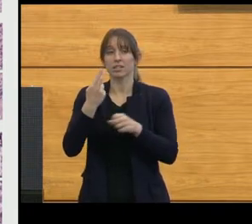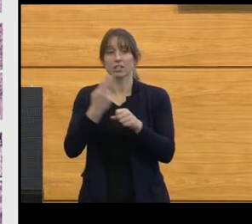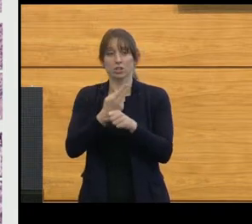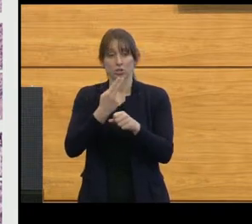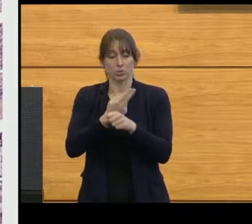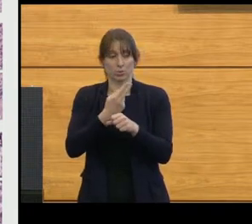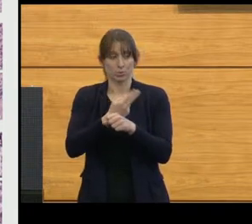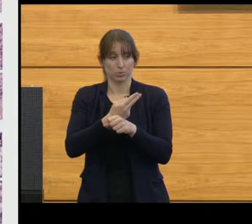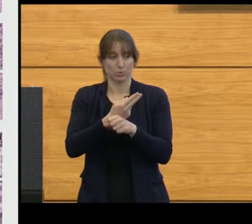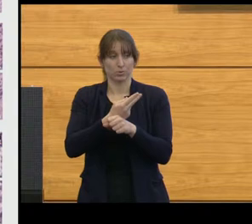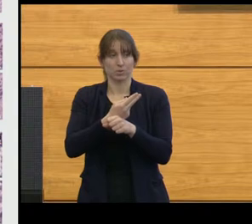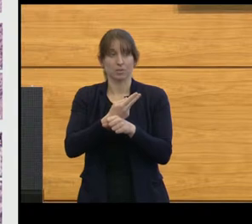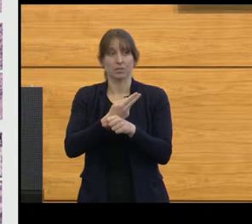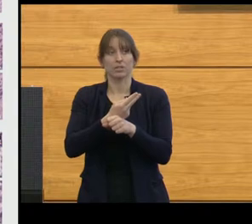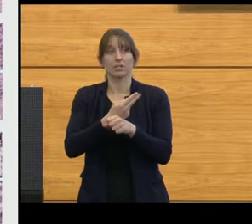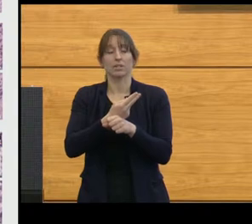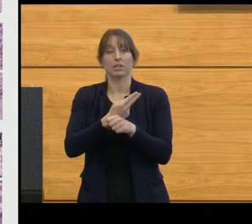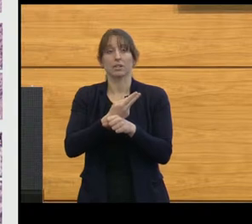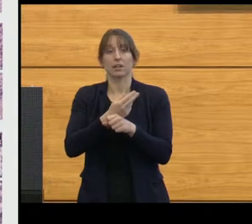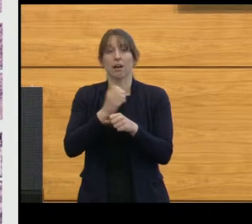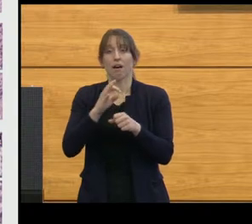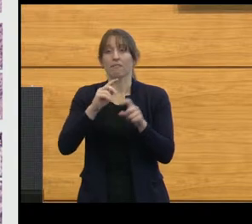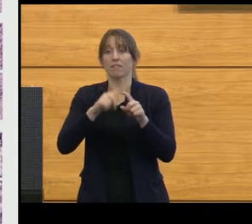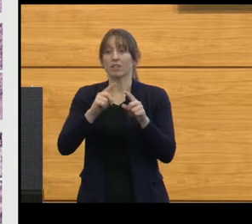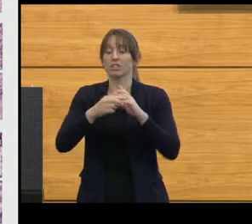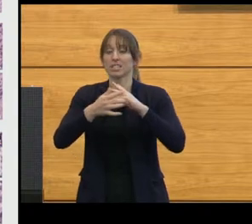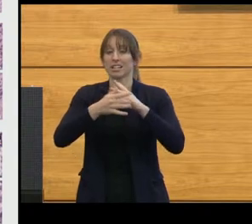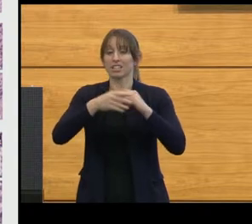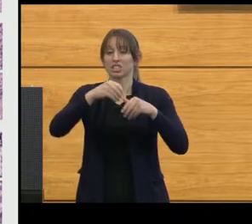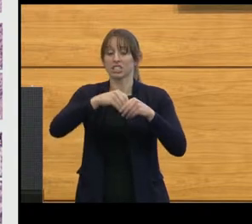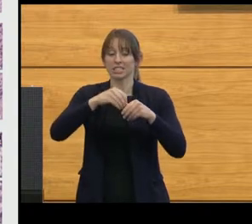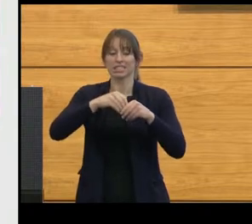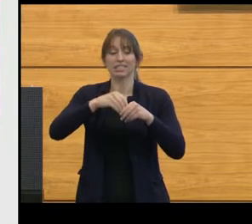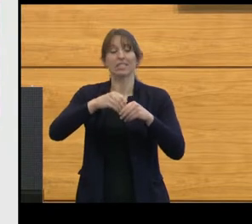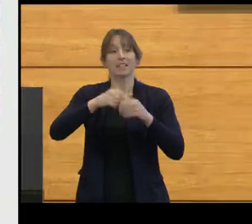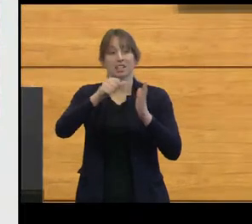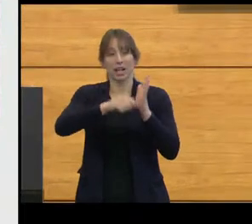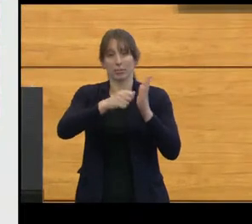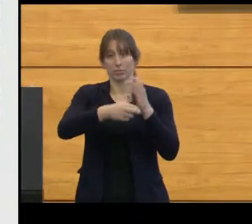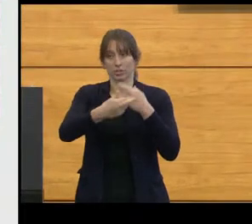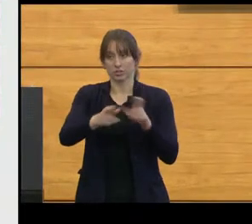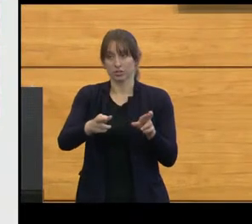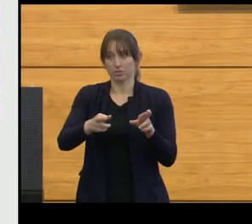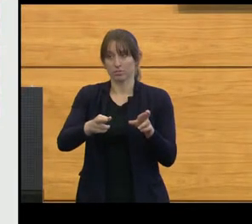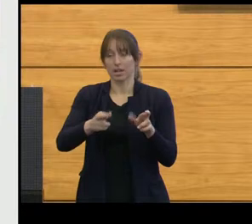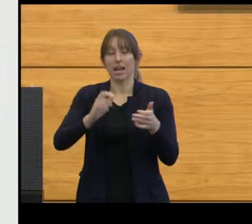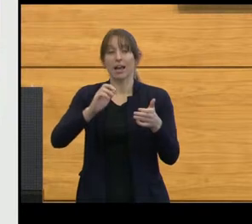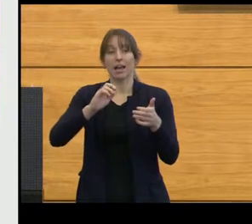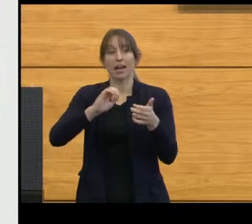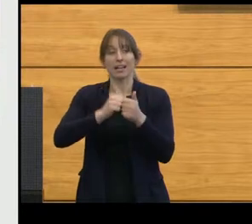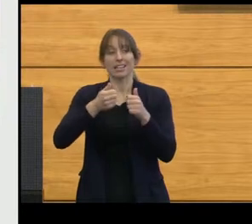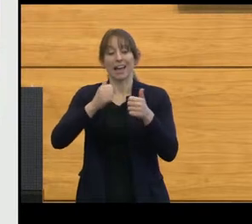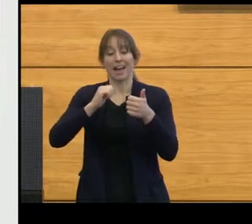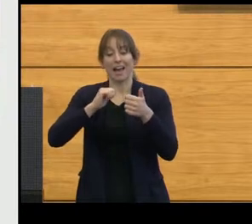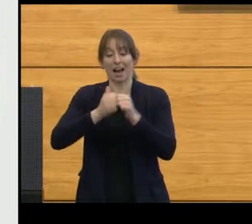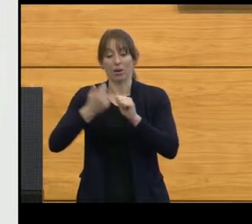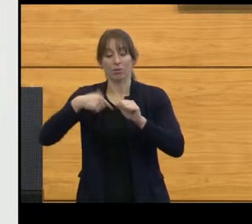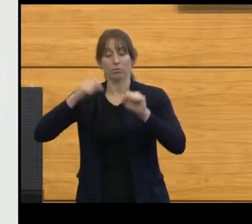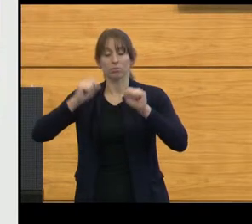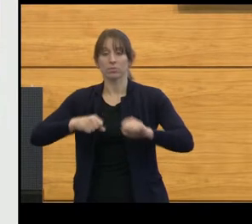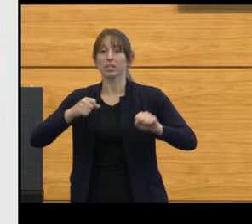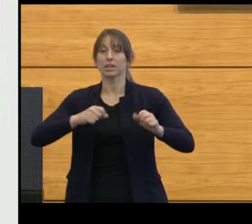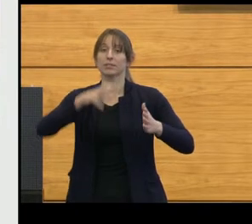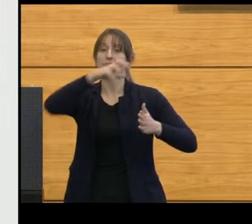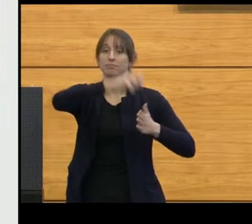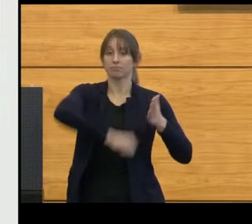spectroscopy in the operating room was such that it could really improve our ability to resect tumors. No longer were we just talking